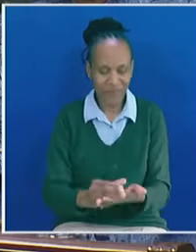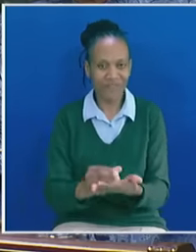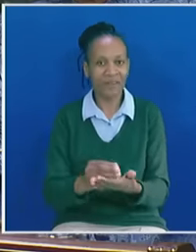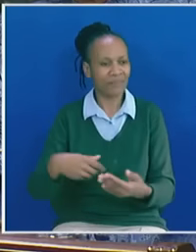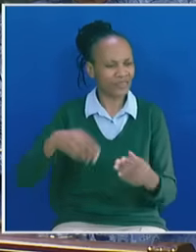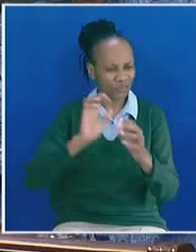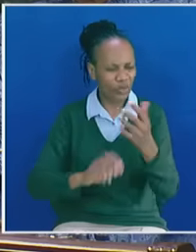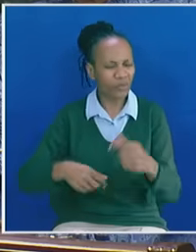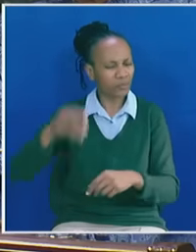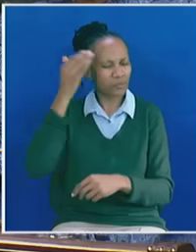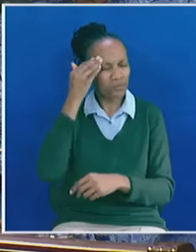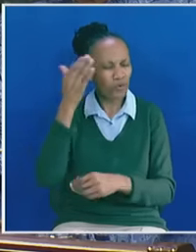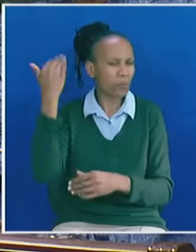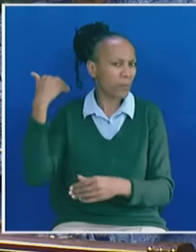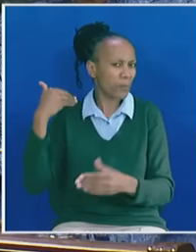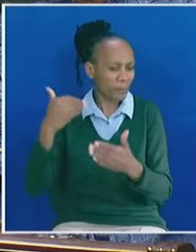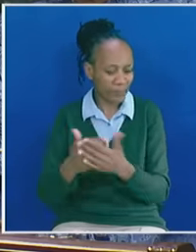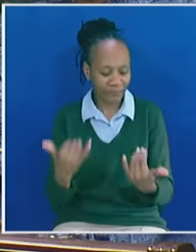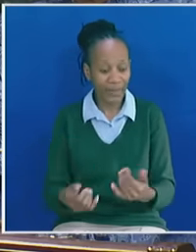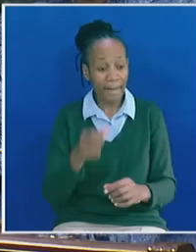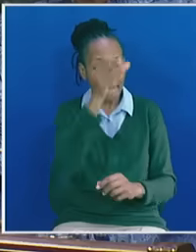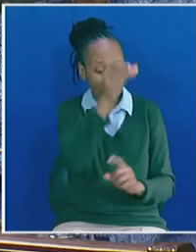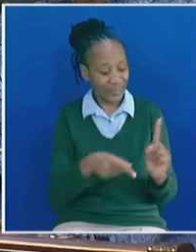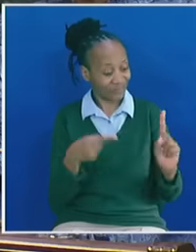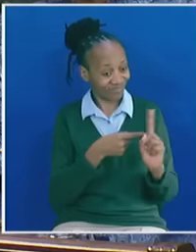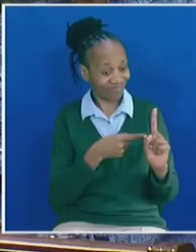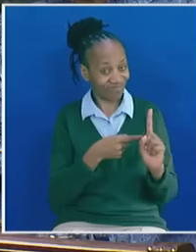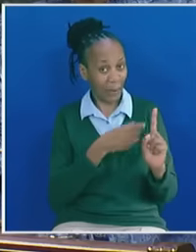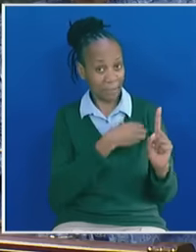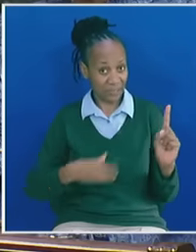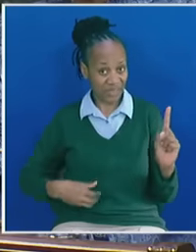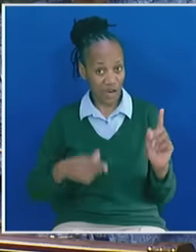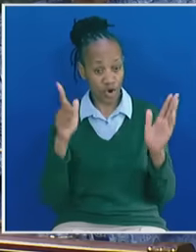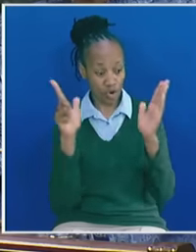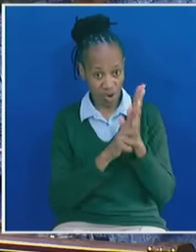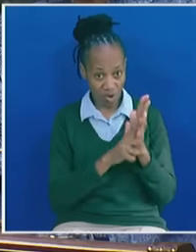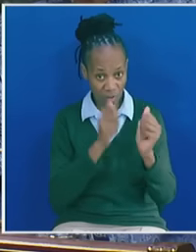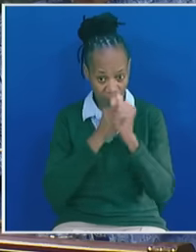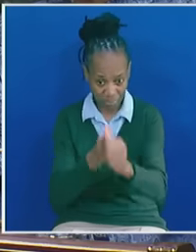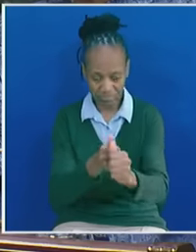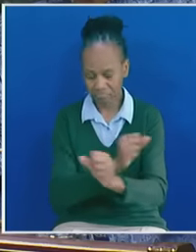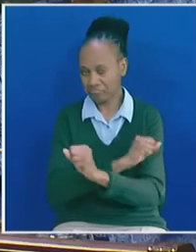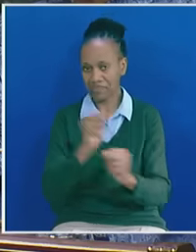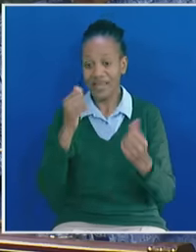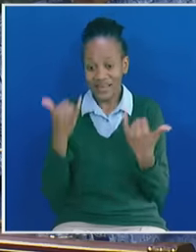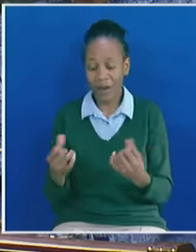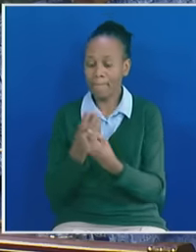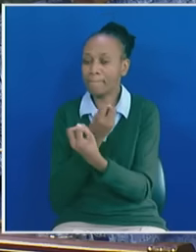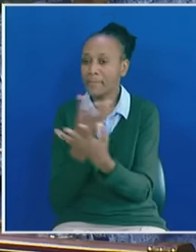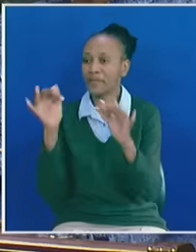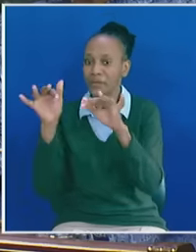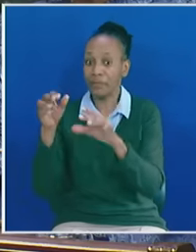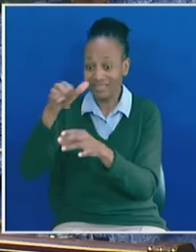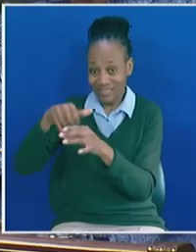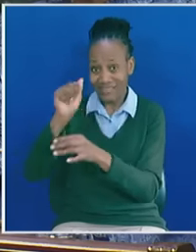along. The man at the top doesn't obey the law, and he has set an example for many other people in the